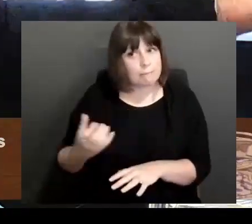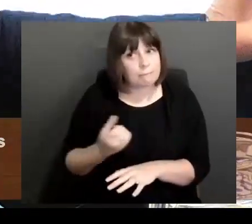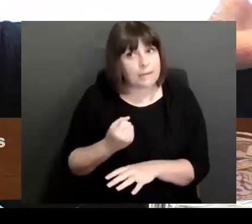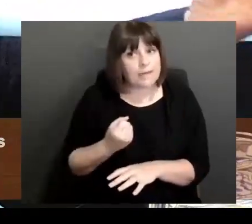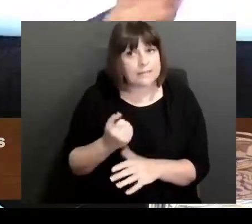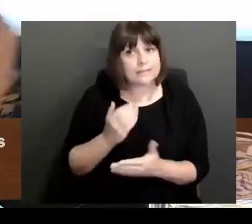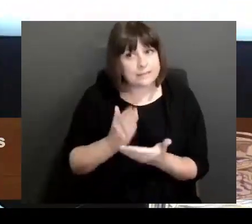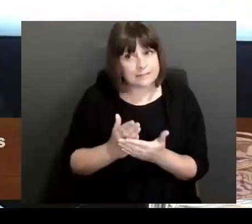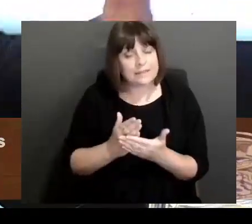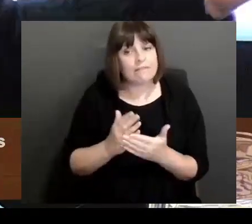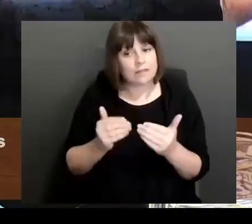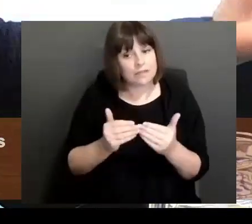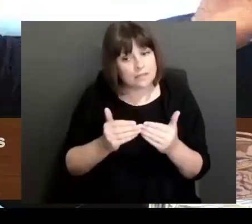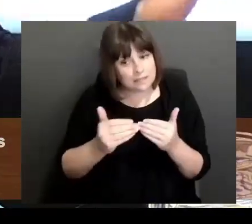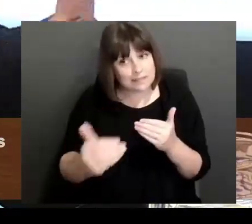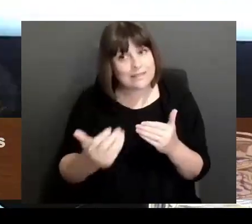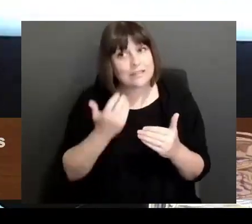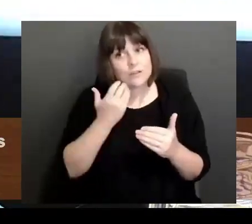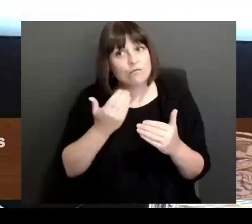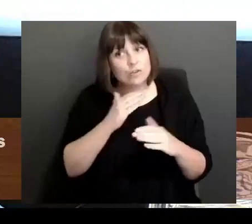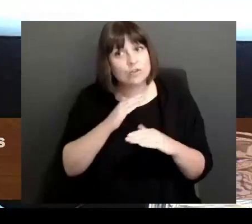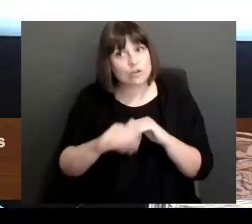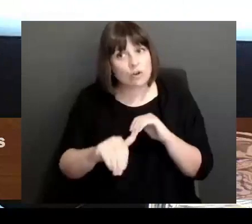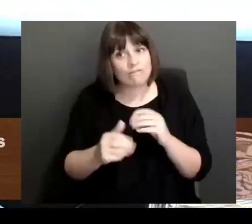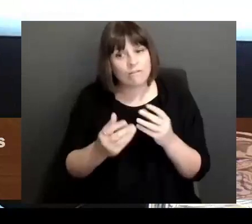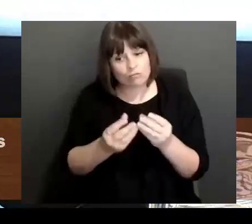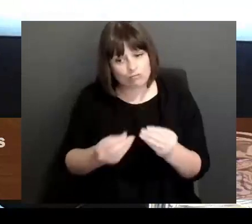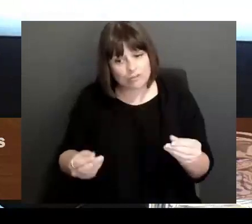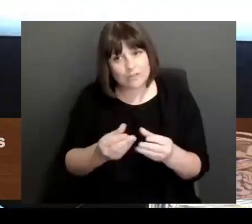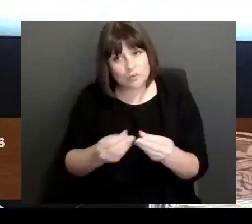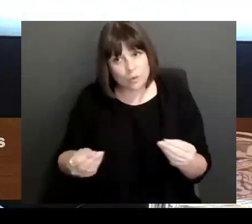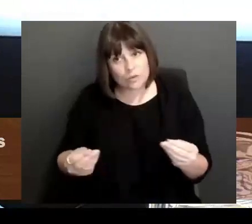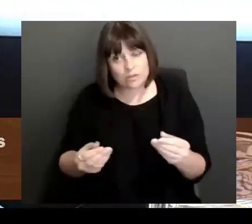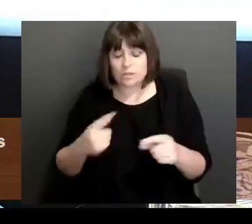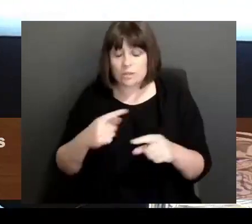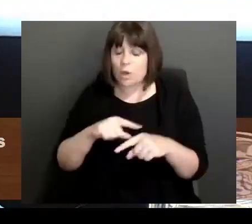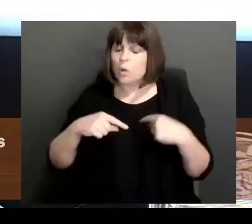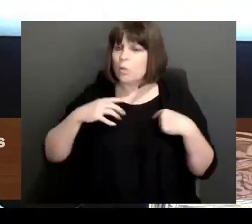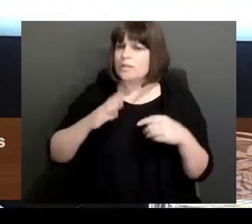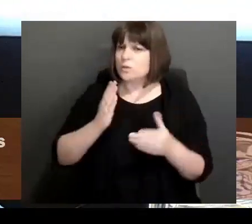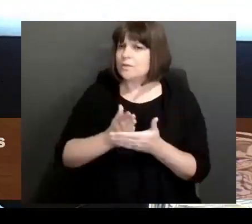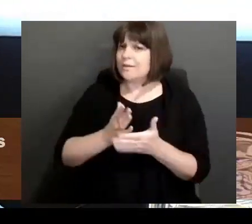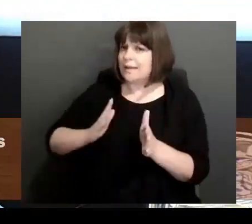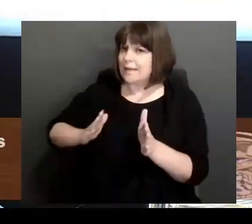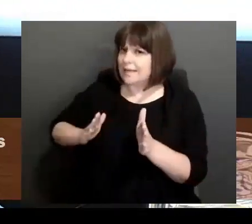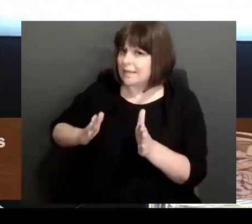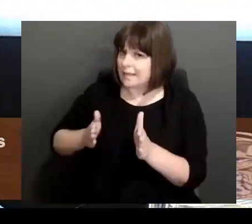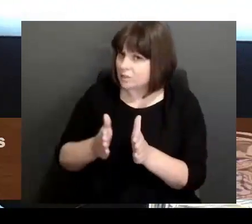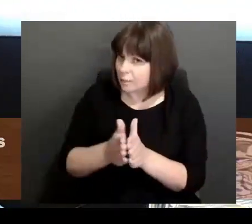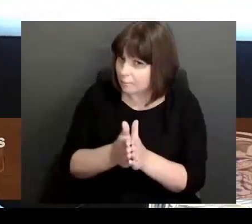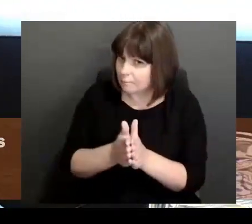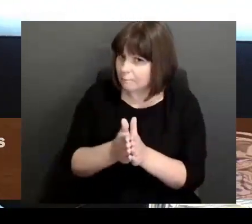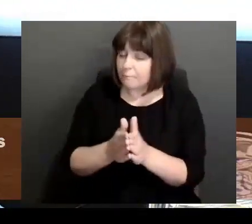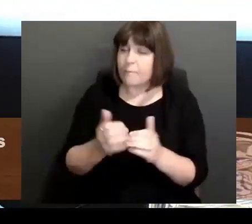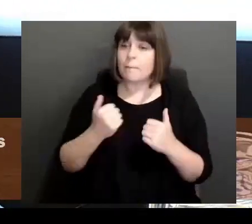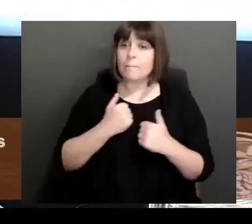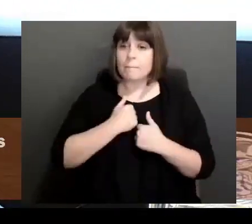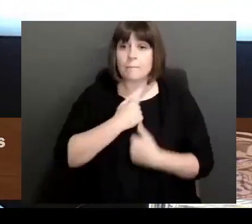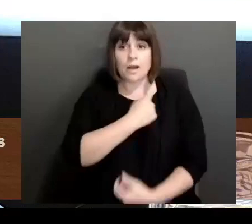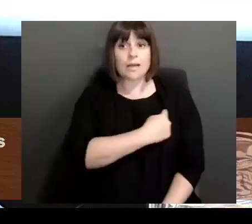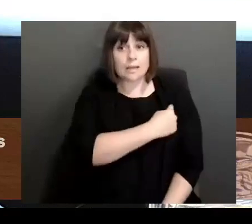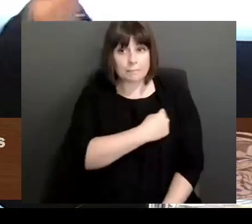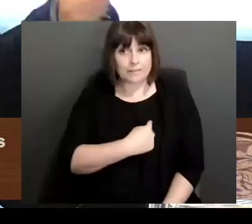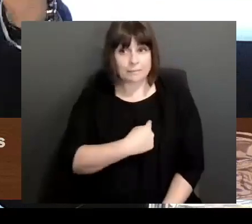energy, but also, of course, in resources that need a big catch-up. But my commitment is to do just